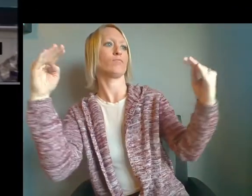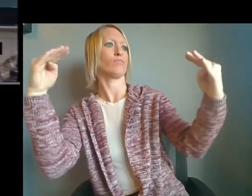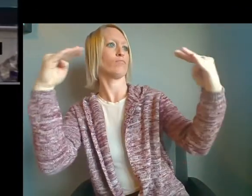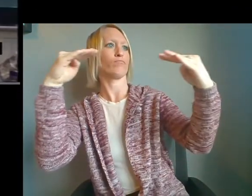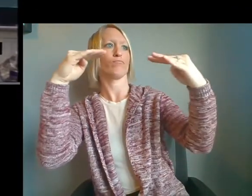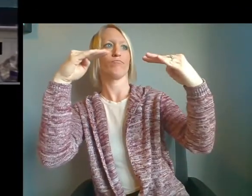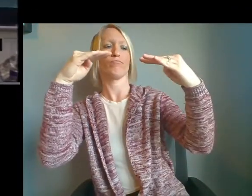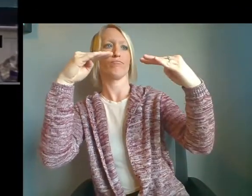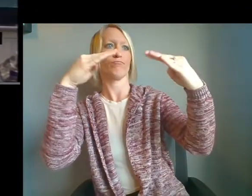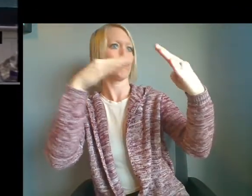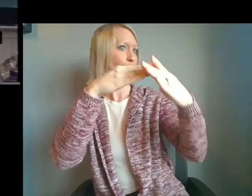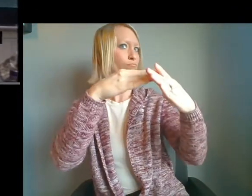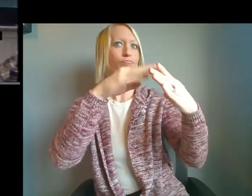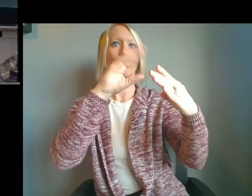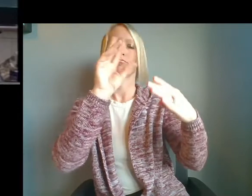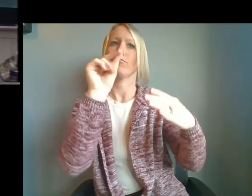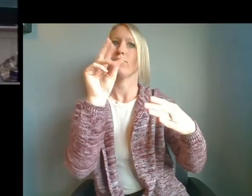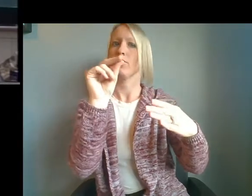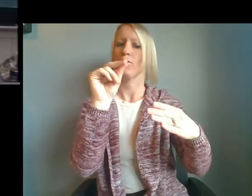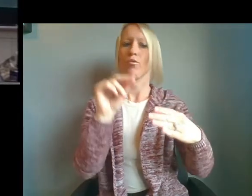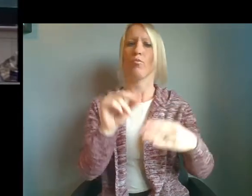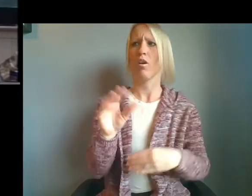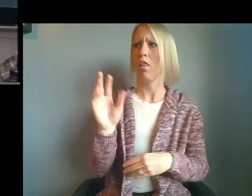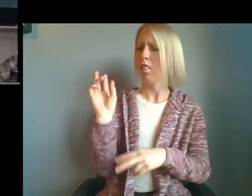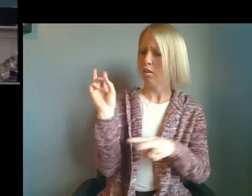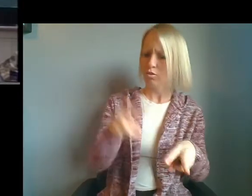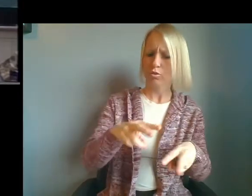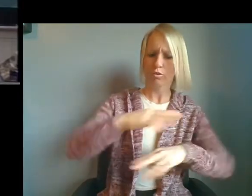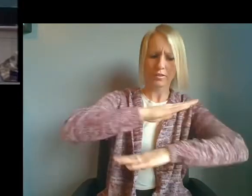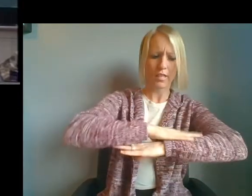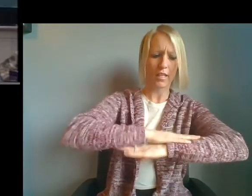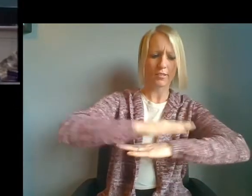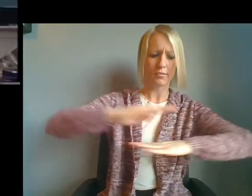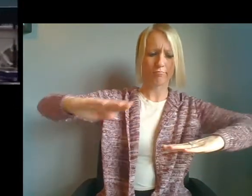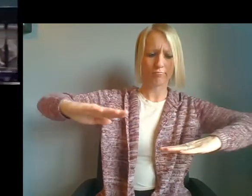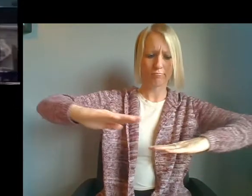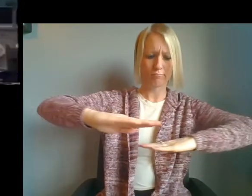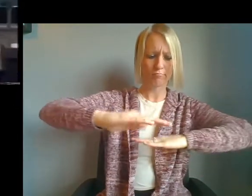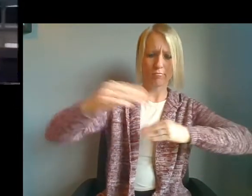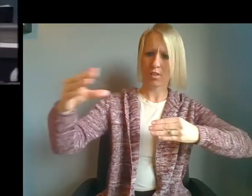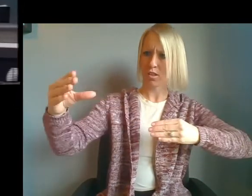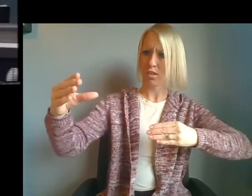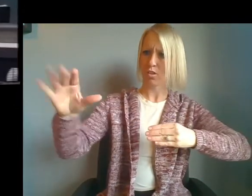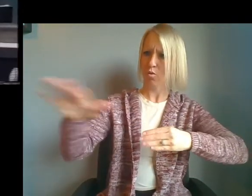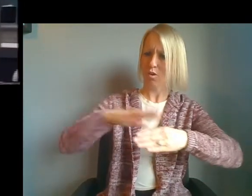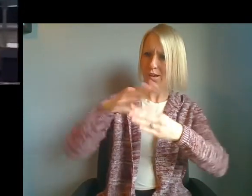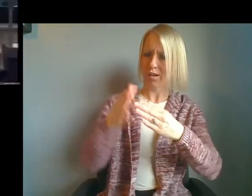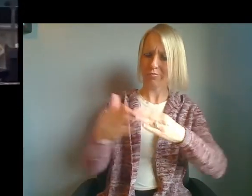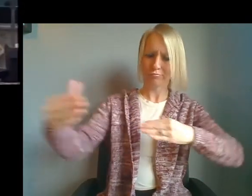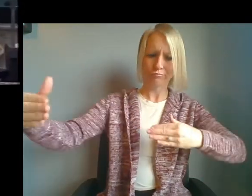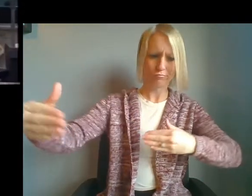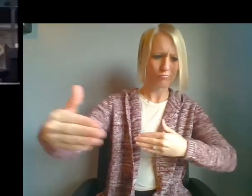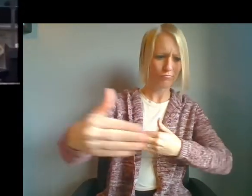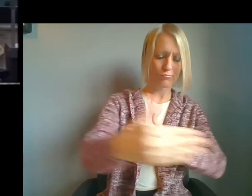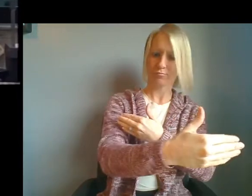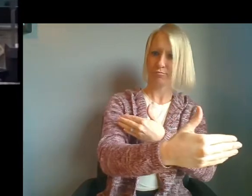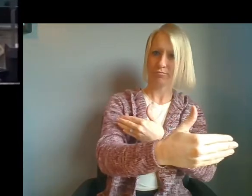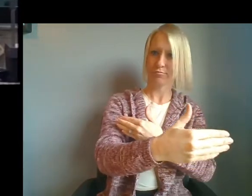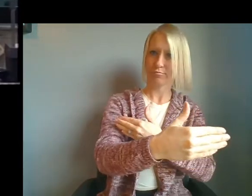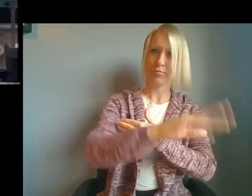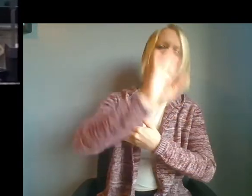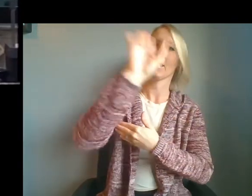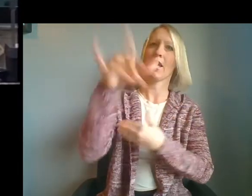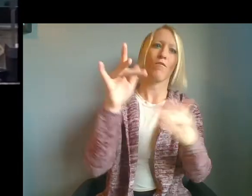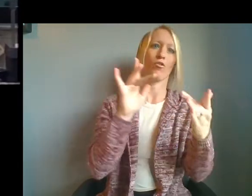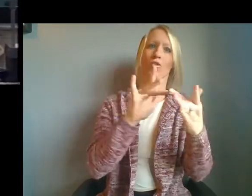other? Not if you continue that line. Does the ceiling ever meet the floor? No. Hope not. Not in this room.